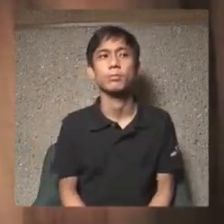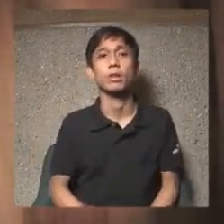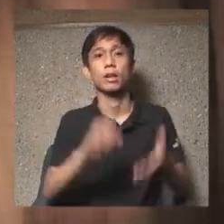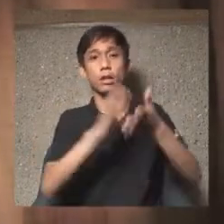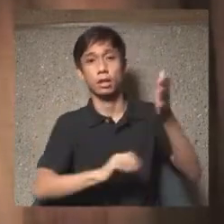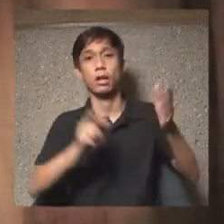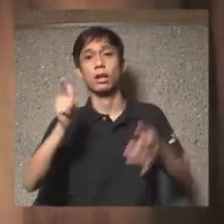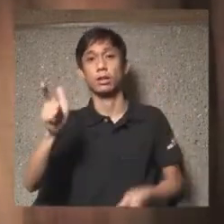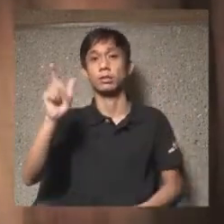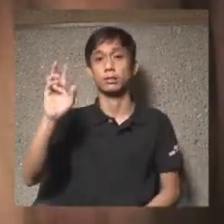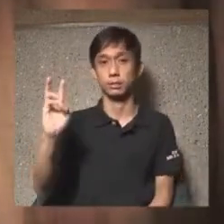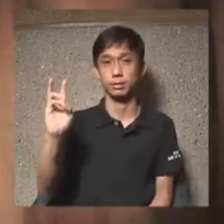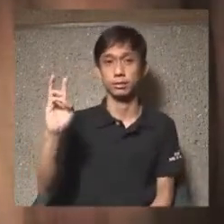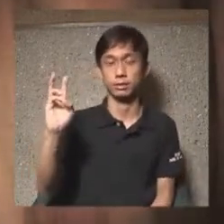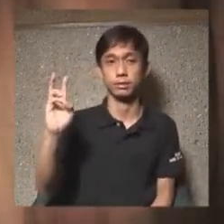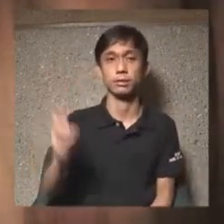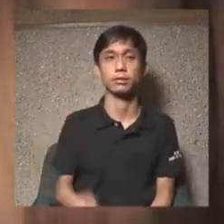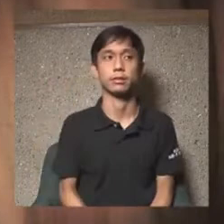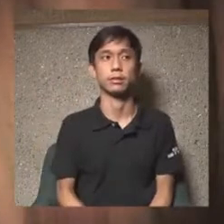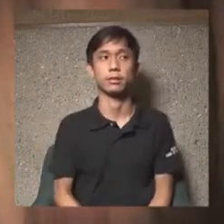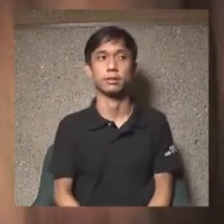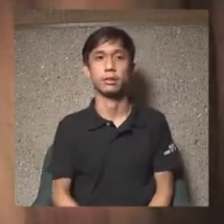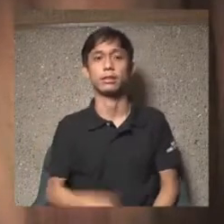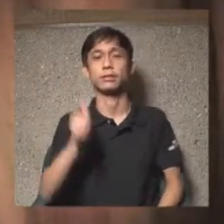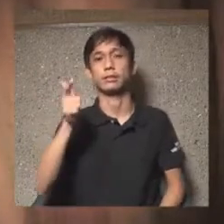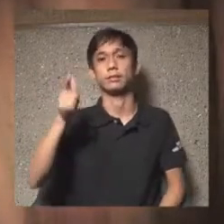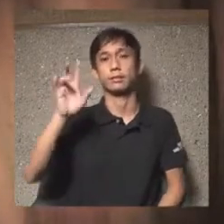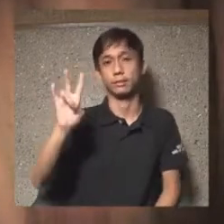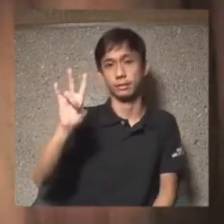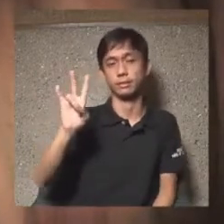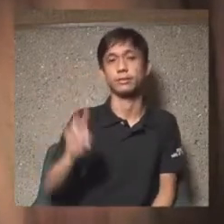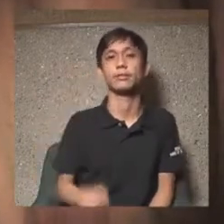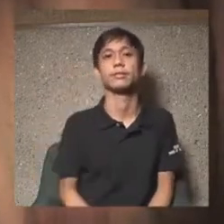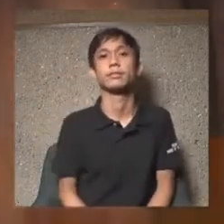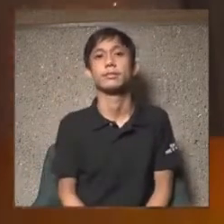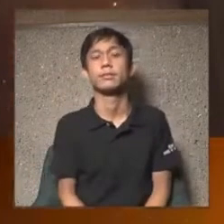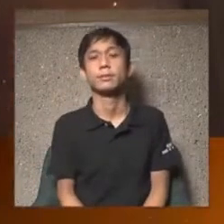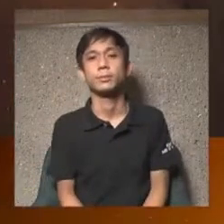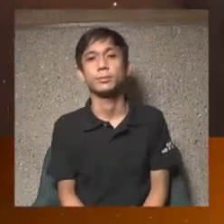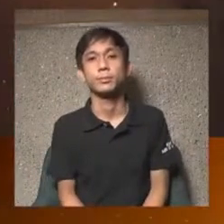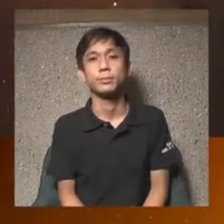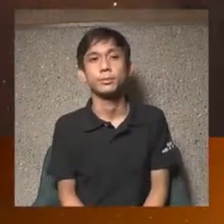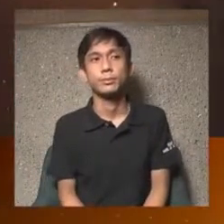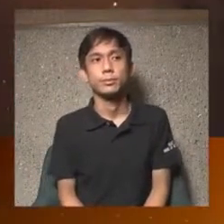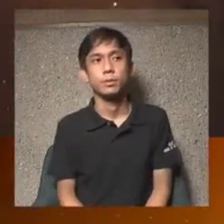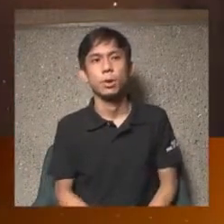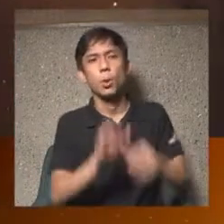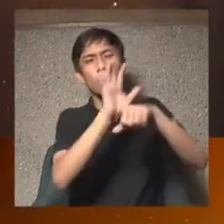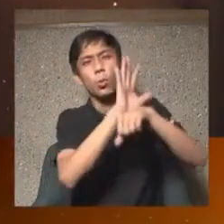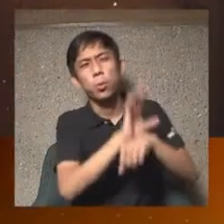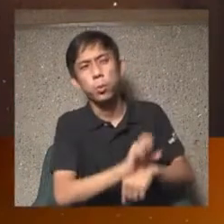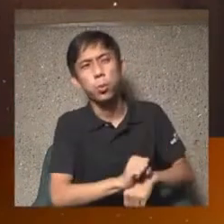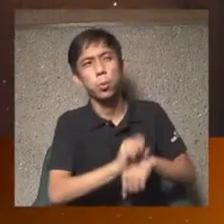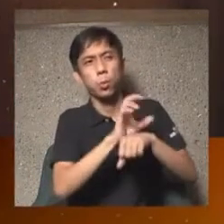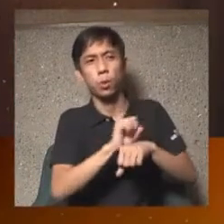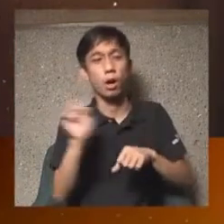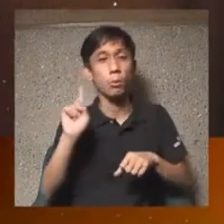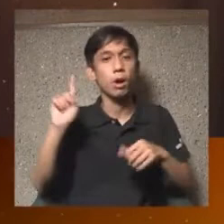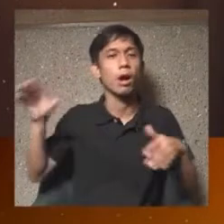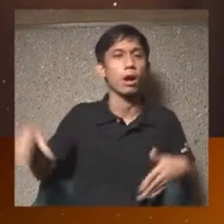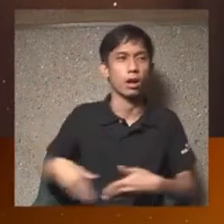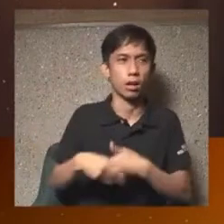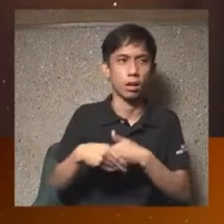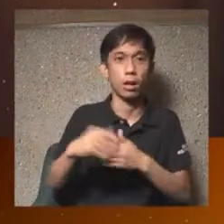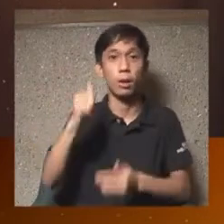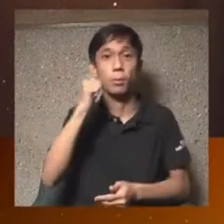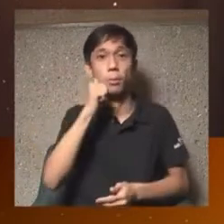"It's not our custom here to marry off a younger daughter ahead of the firstborn," Laban replied to